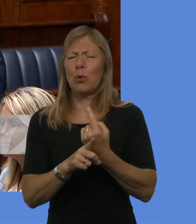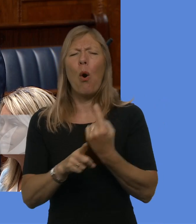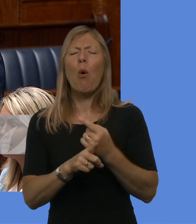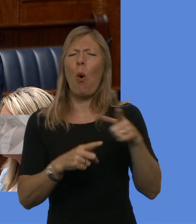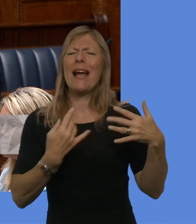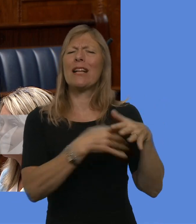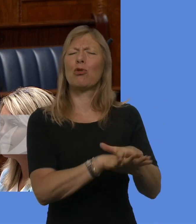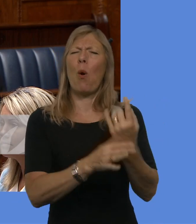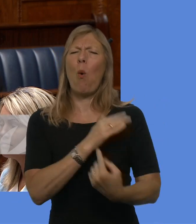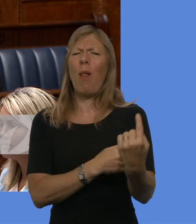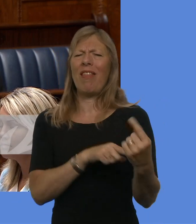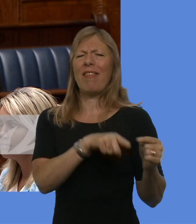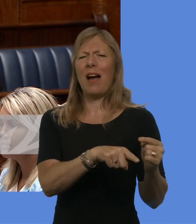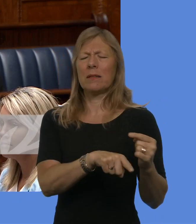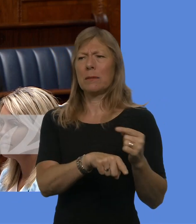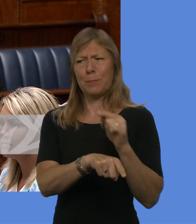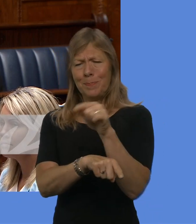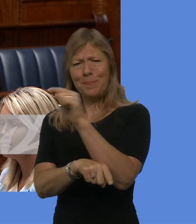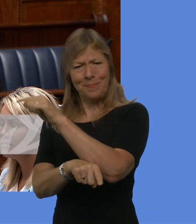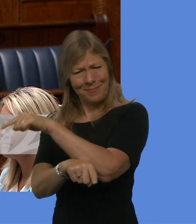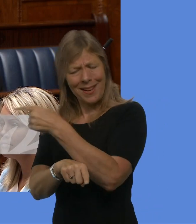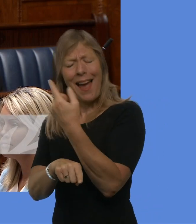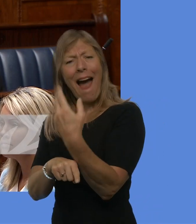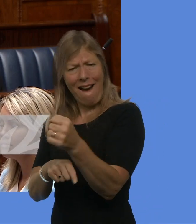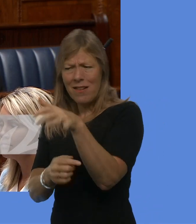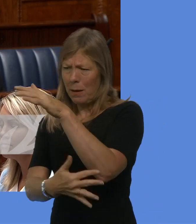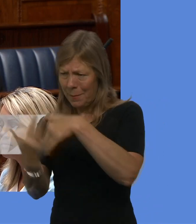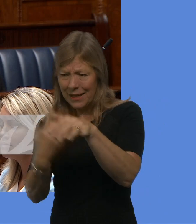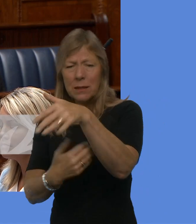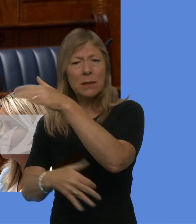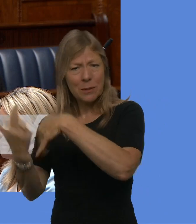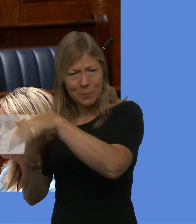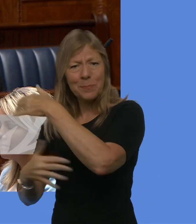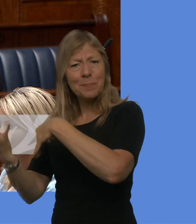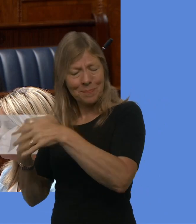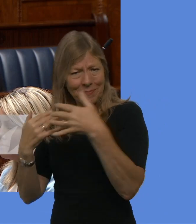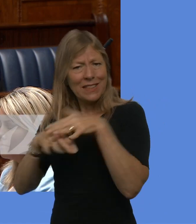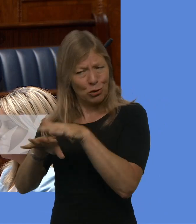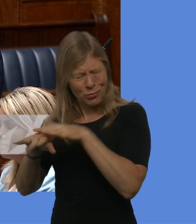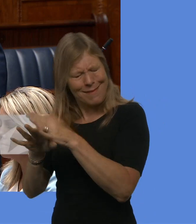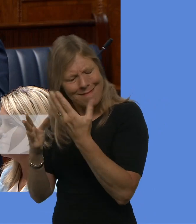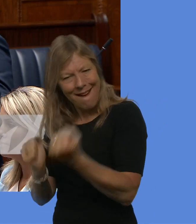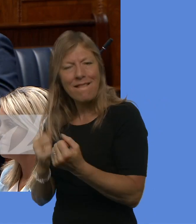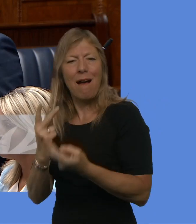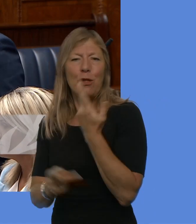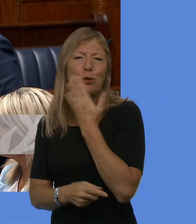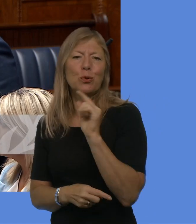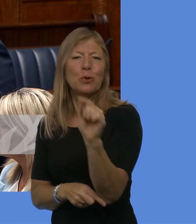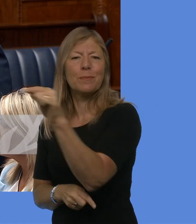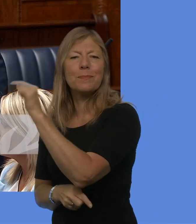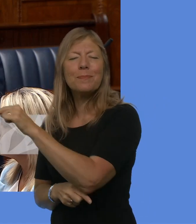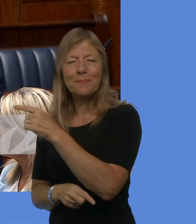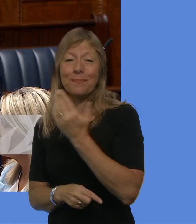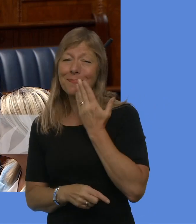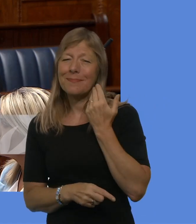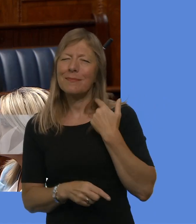an integrated form of education isn't right and is disrespectful to those schools. I was in Upper Bann with my